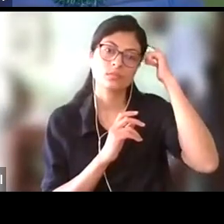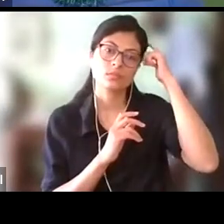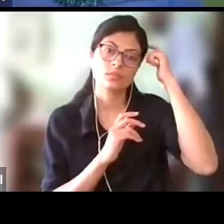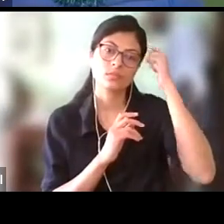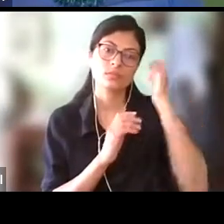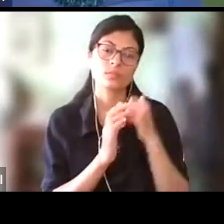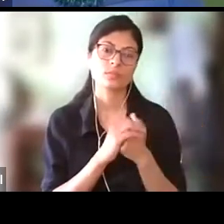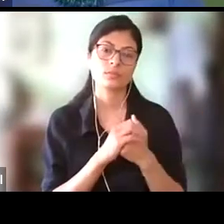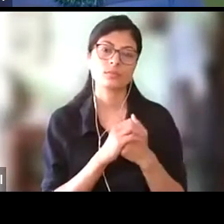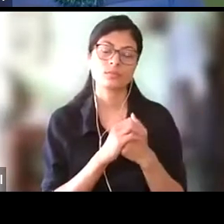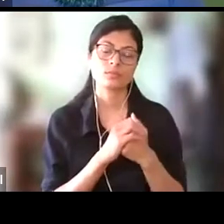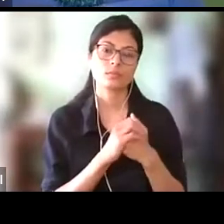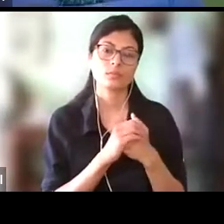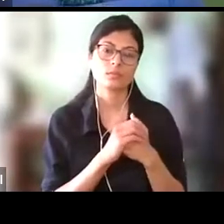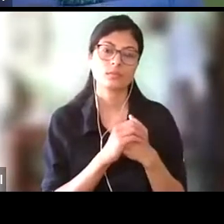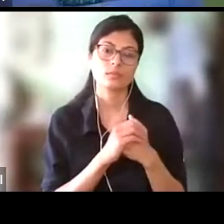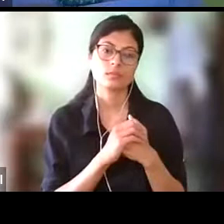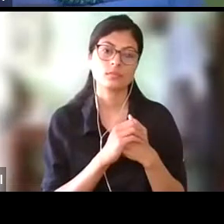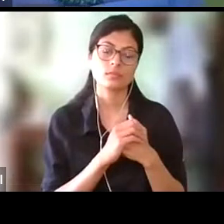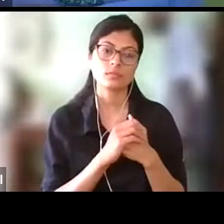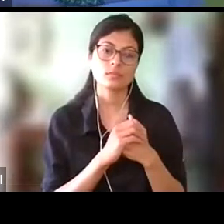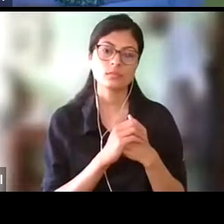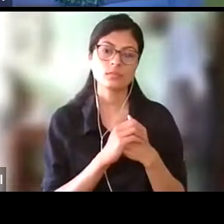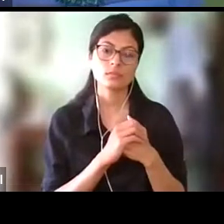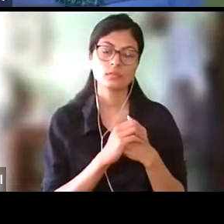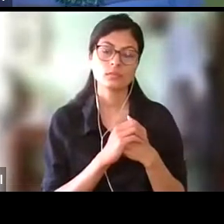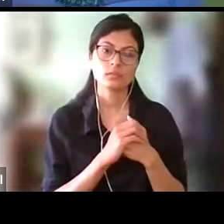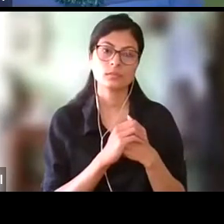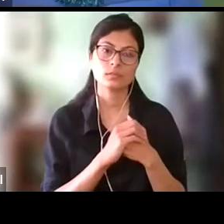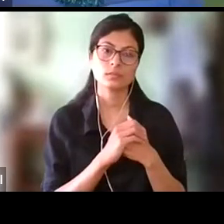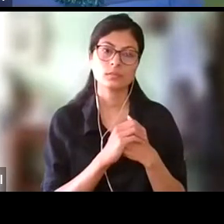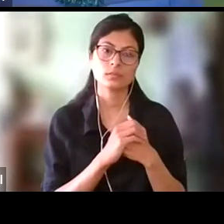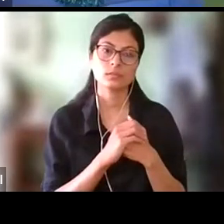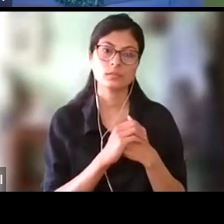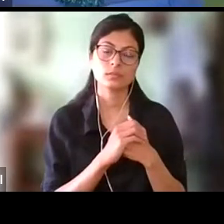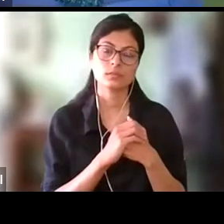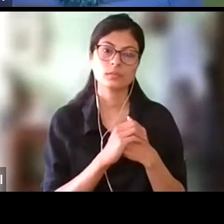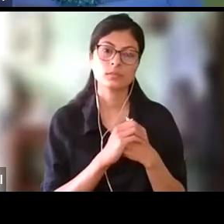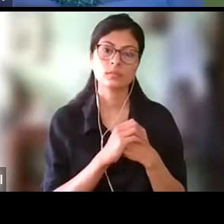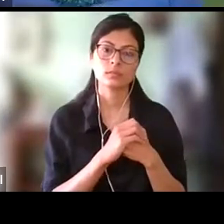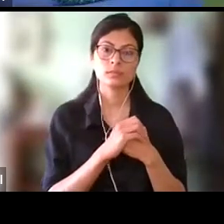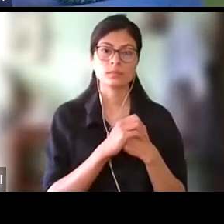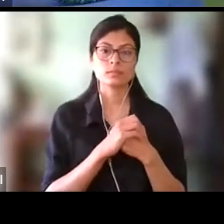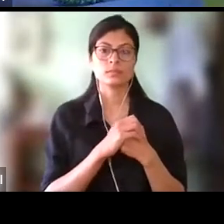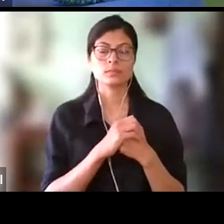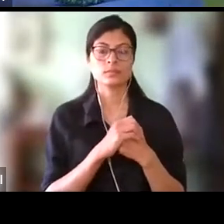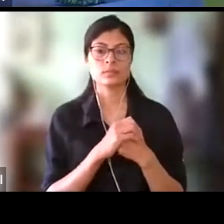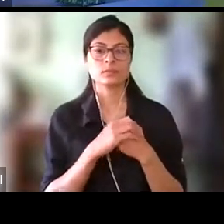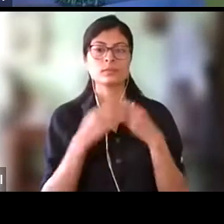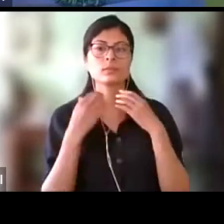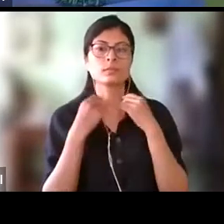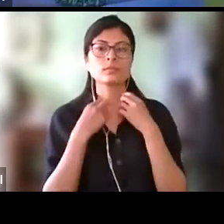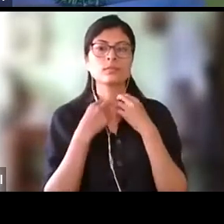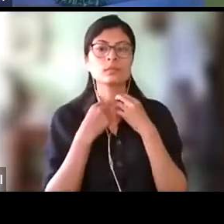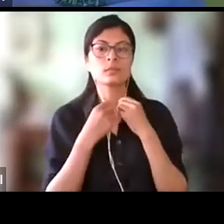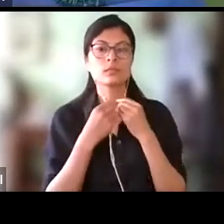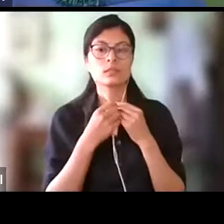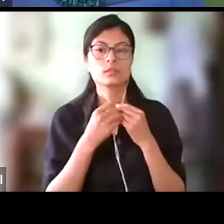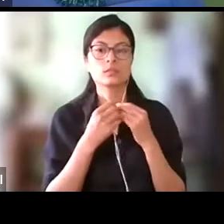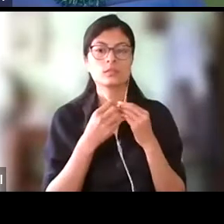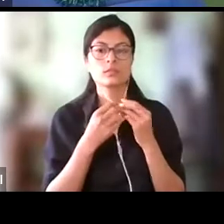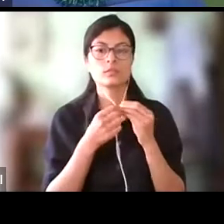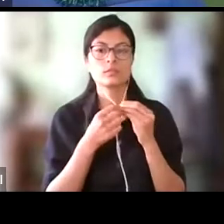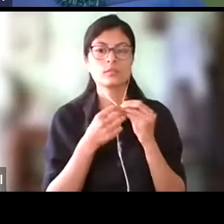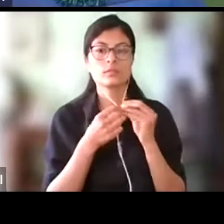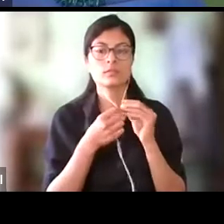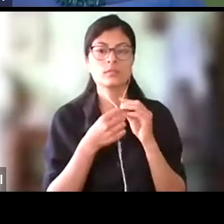resonated across all the participants. Just hearing about all the different initiatives happening on the ground, whether it's from the level